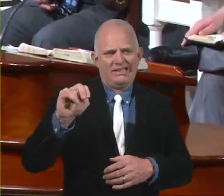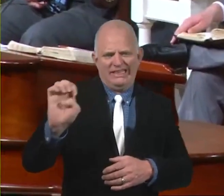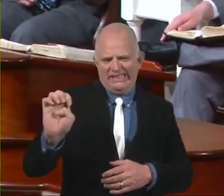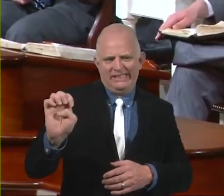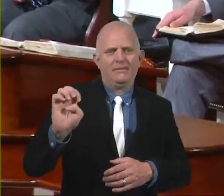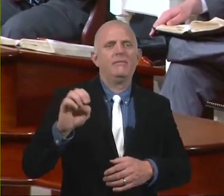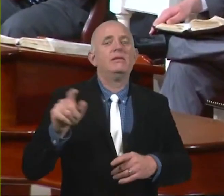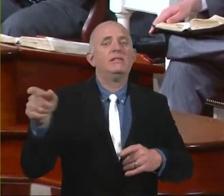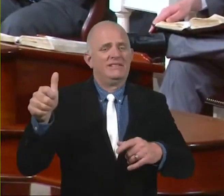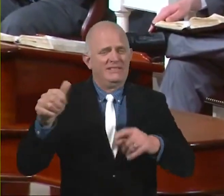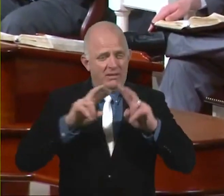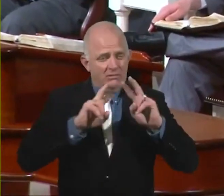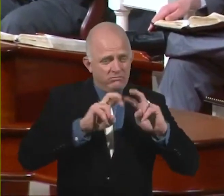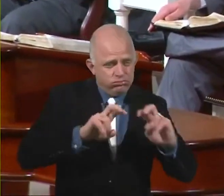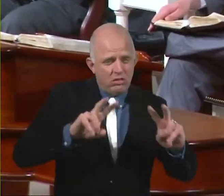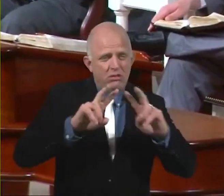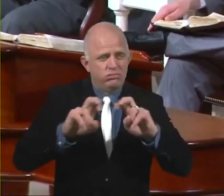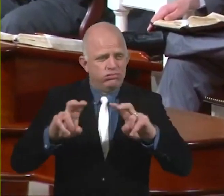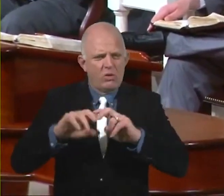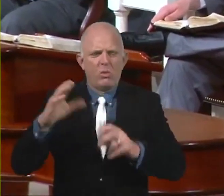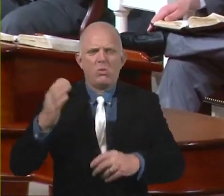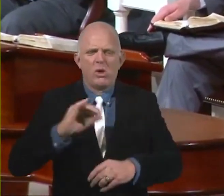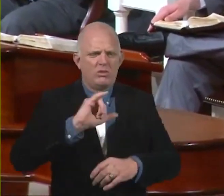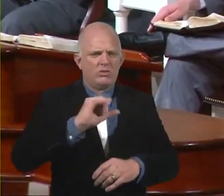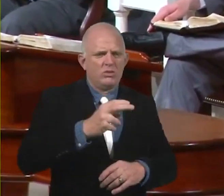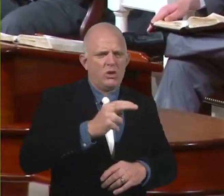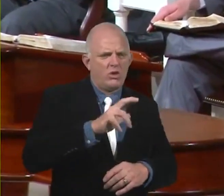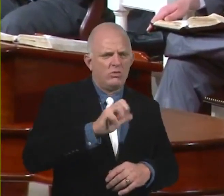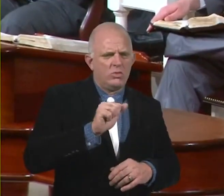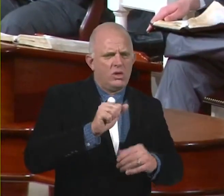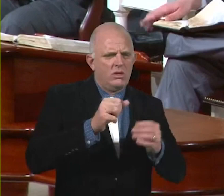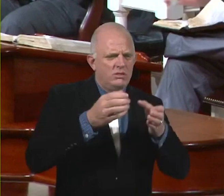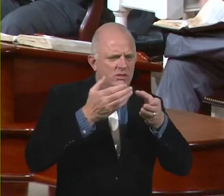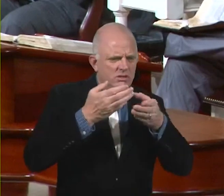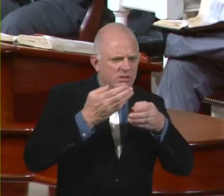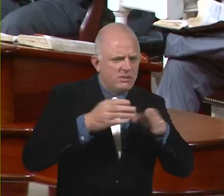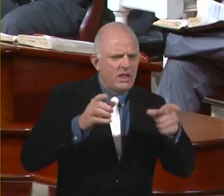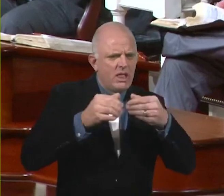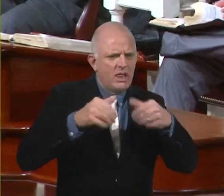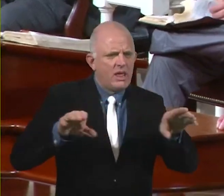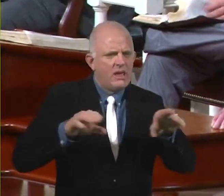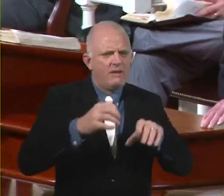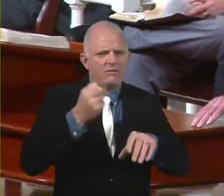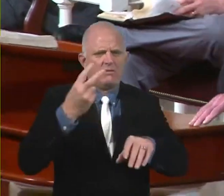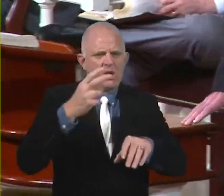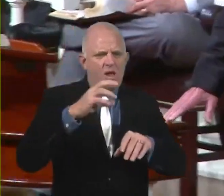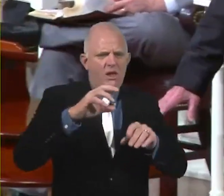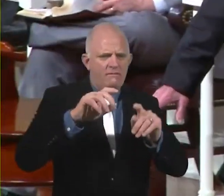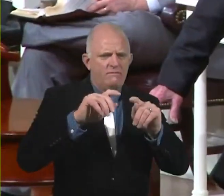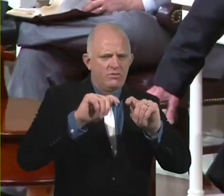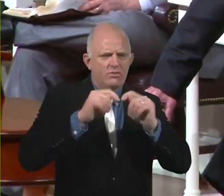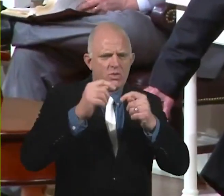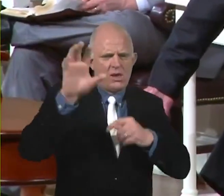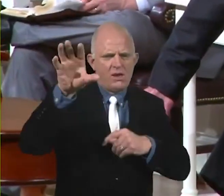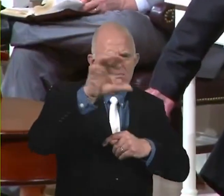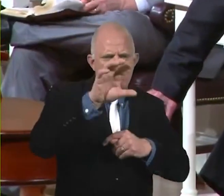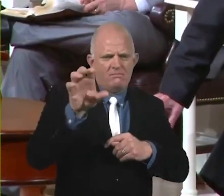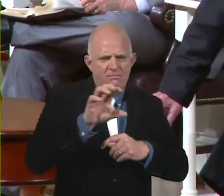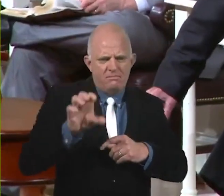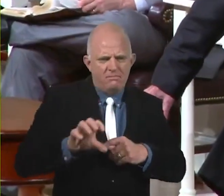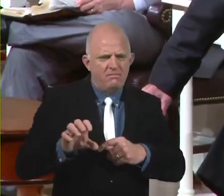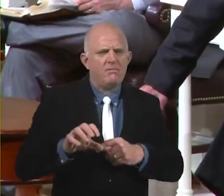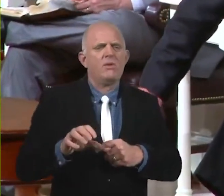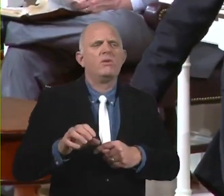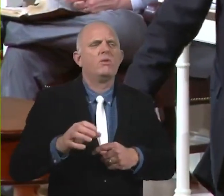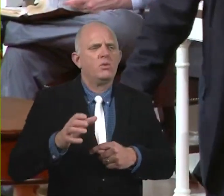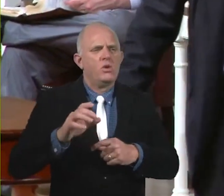bit about when Joshua divided the land among the 12 tribes. He started at the sea, Mediterranean